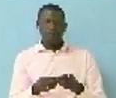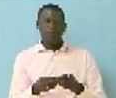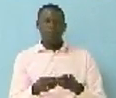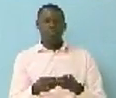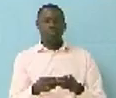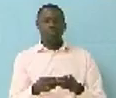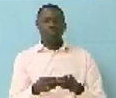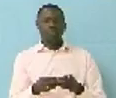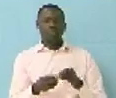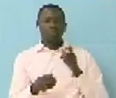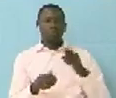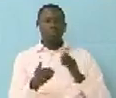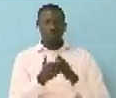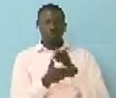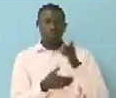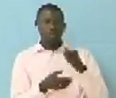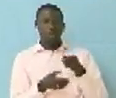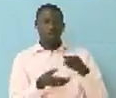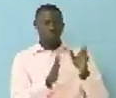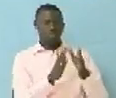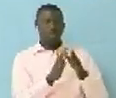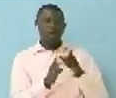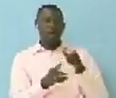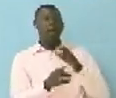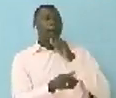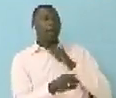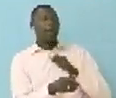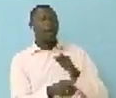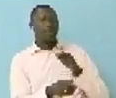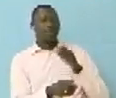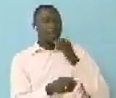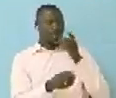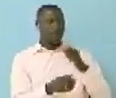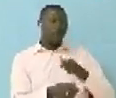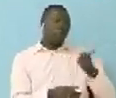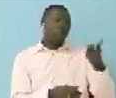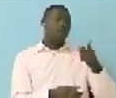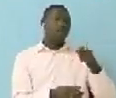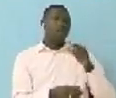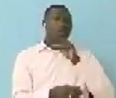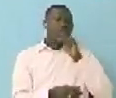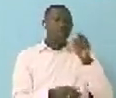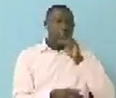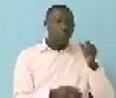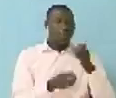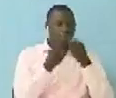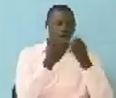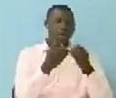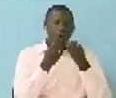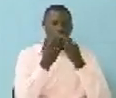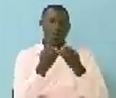that Bunja mentioned some of the members, some of those who were involved. So